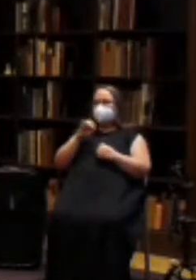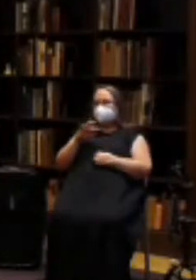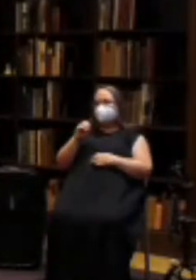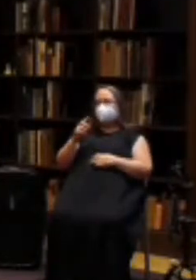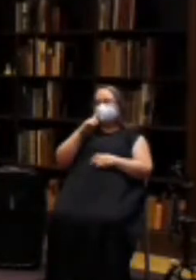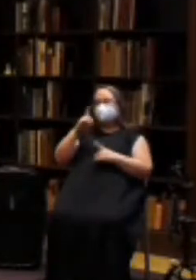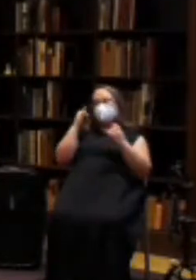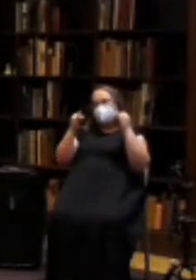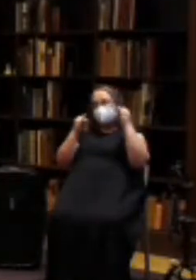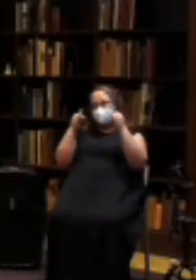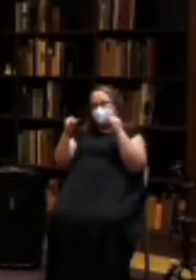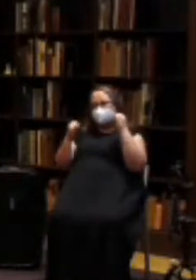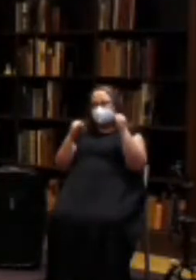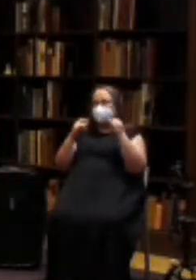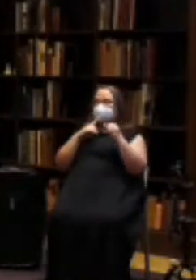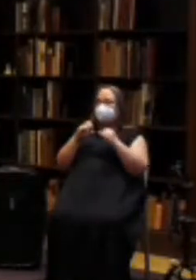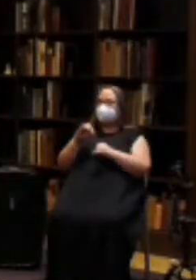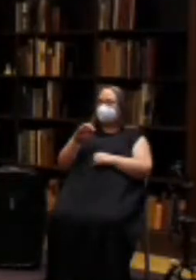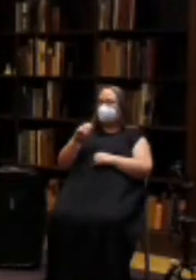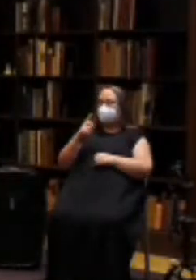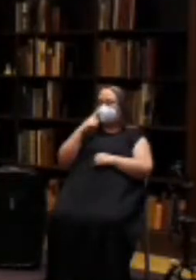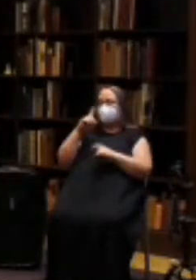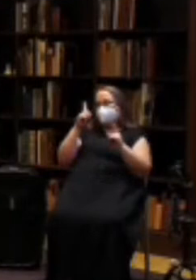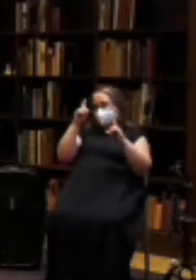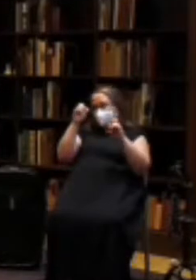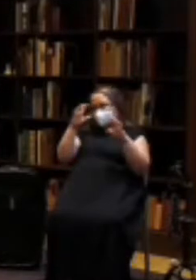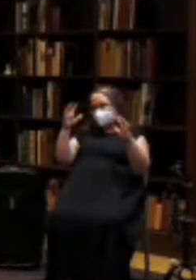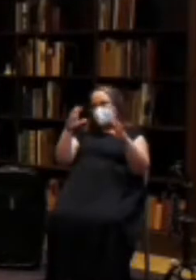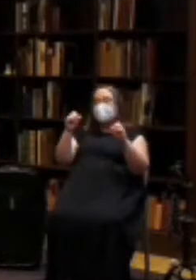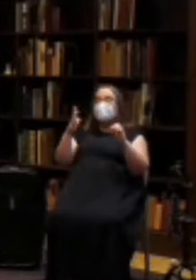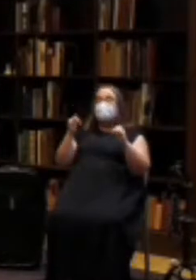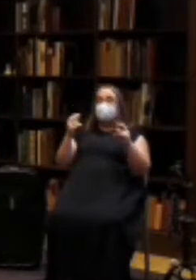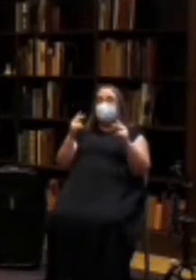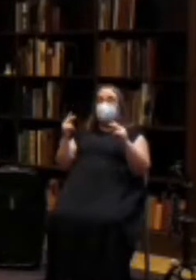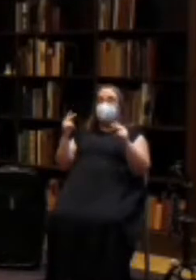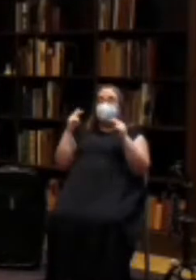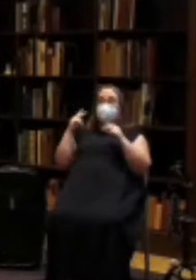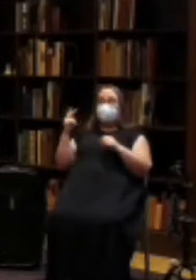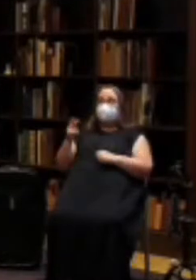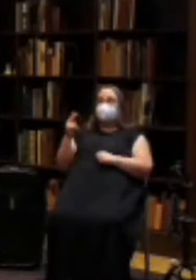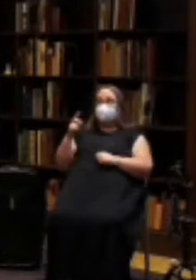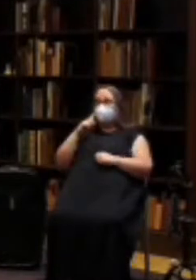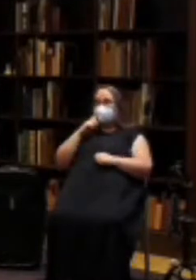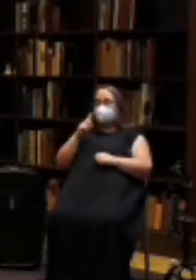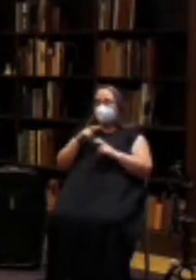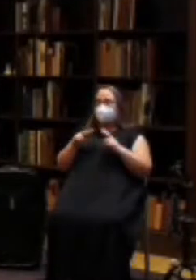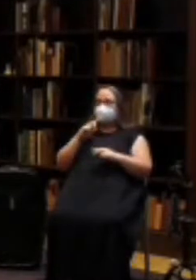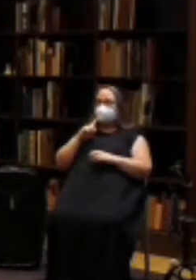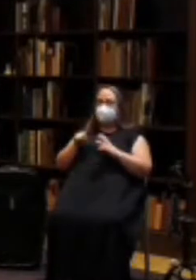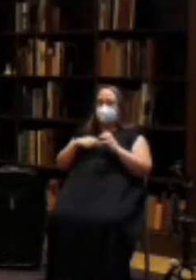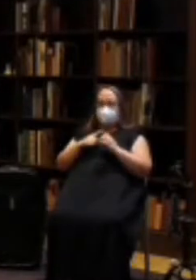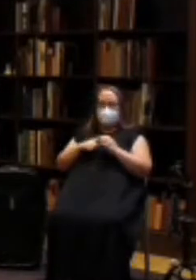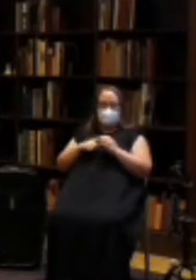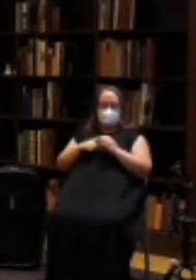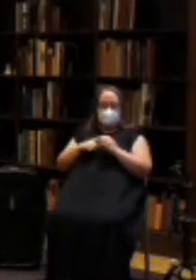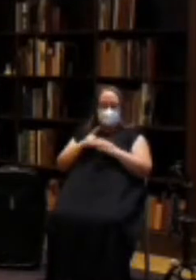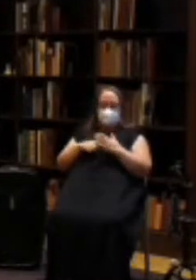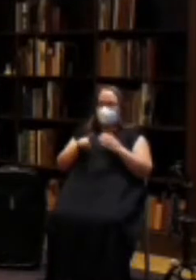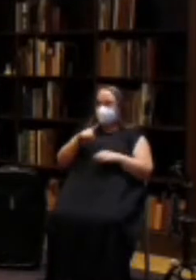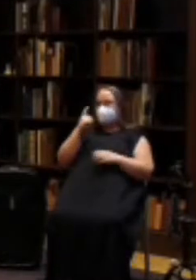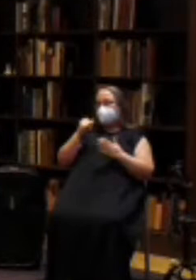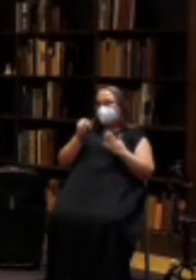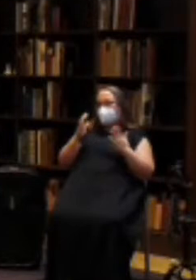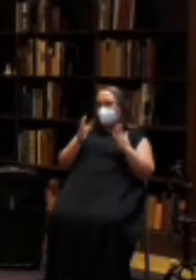space for imagining, and it is the space for envisioning. And so by looking back at this history and thinking very seriously about what Black